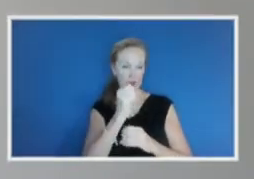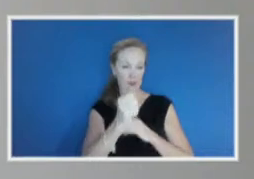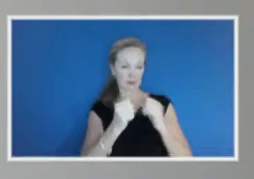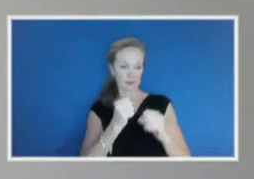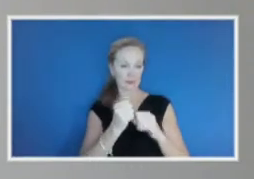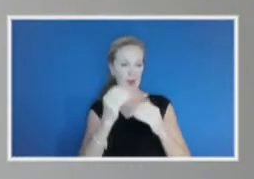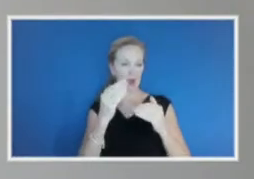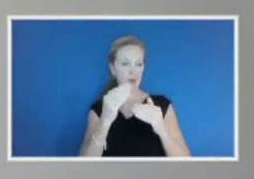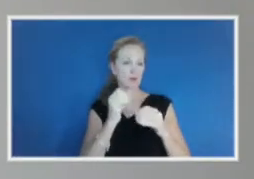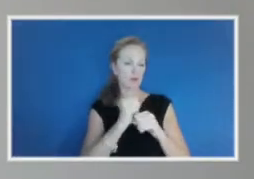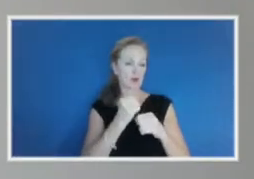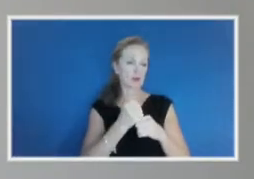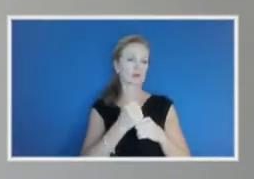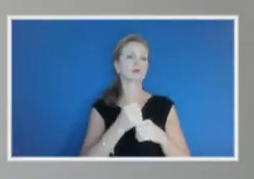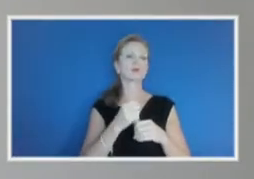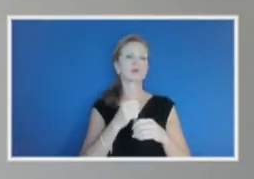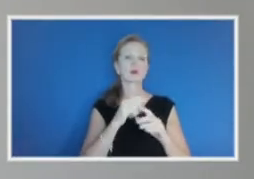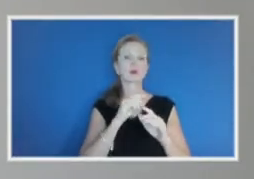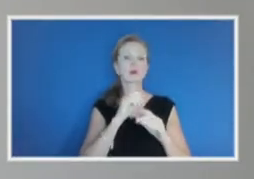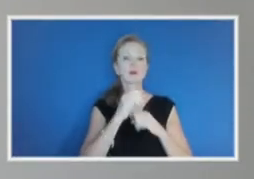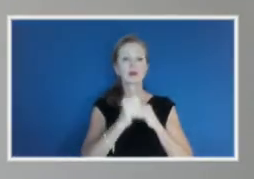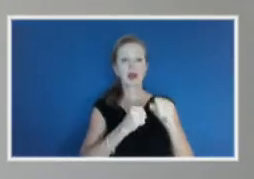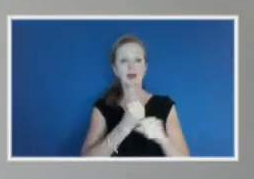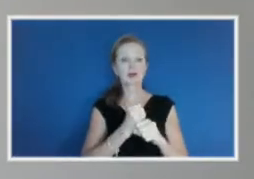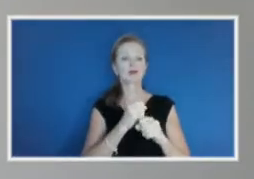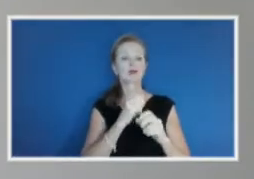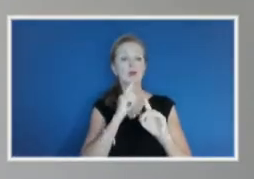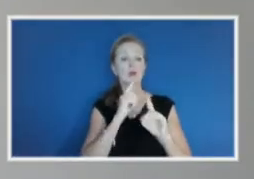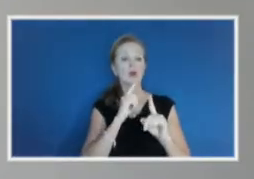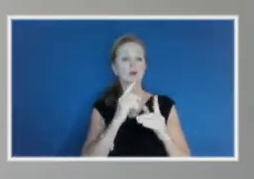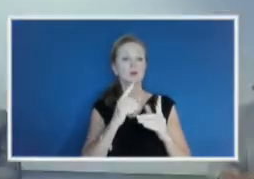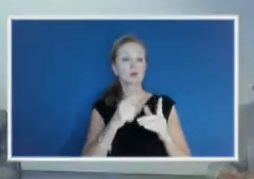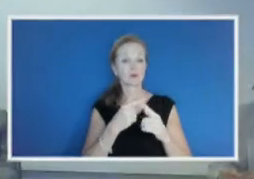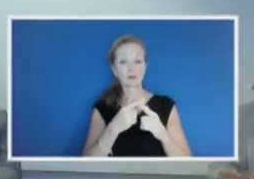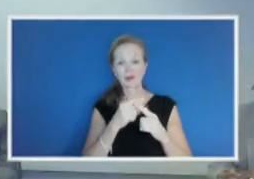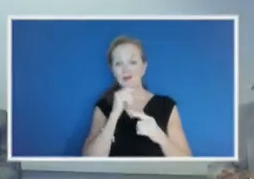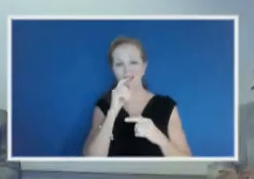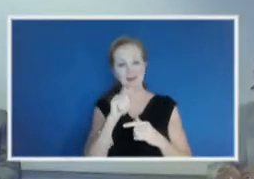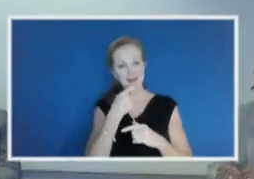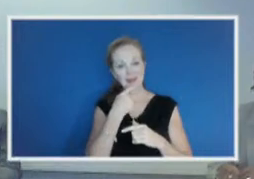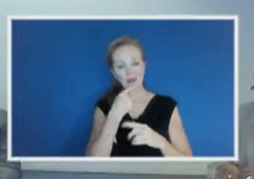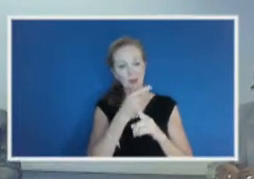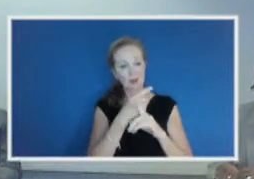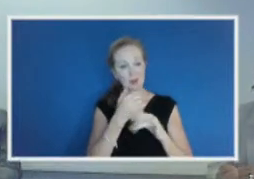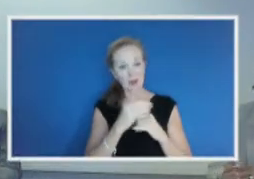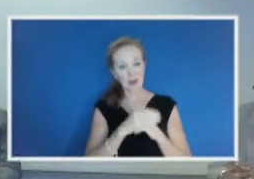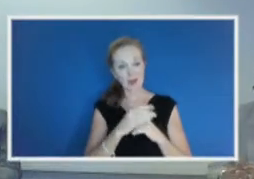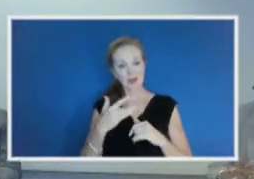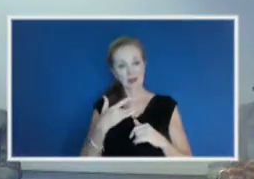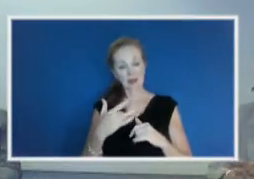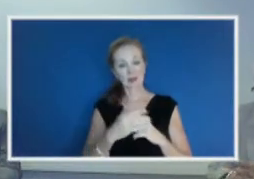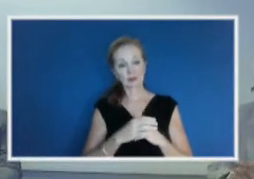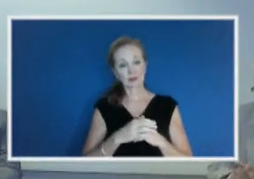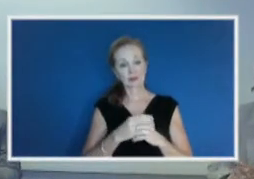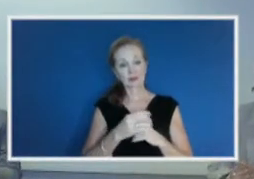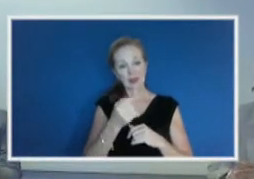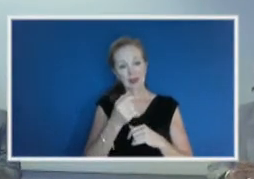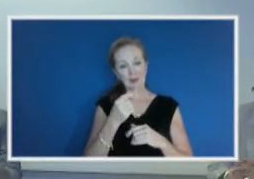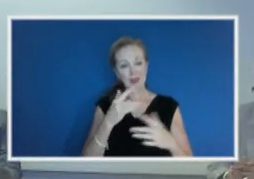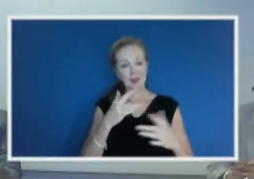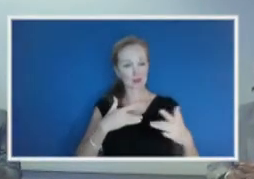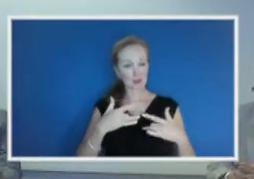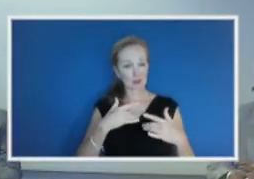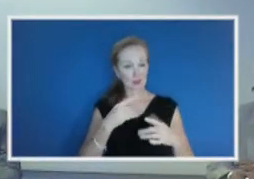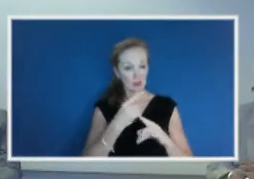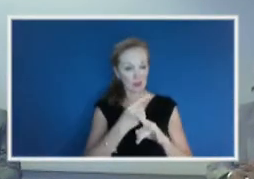produce an annual report shortly after receiving that conclusive data. Because I don't need to tell you that right now the trends are a little bit concerning, right?